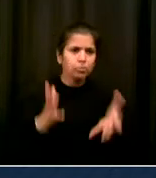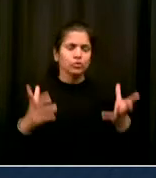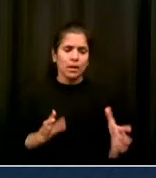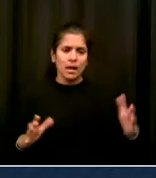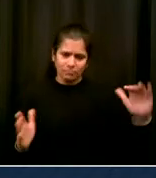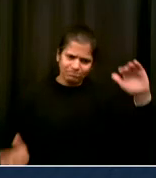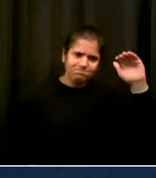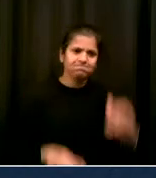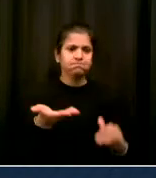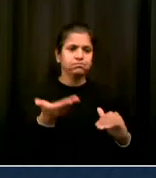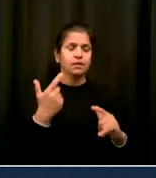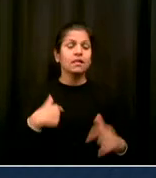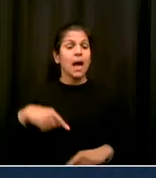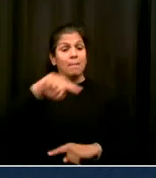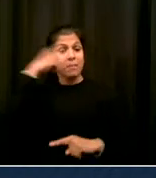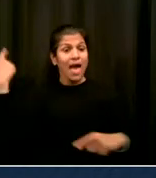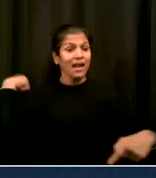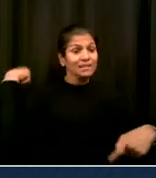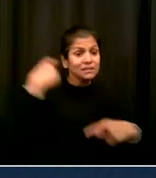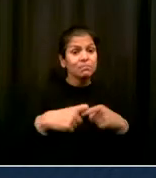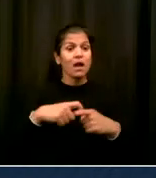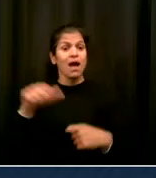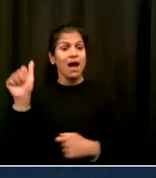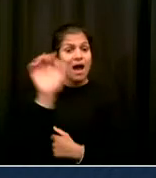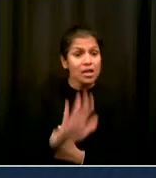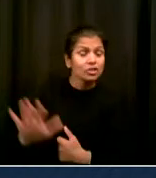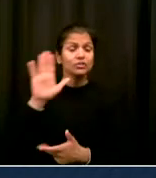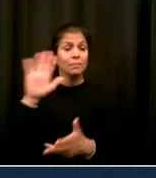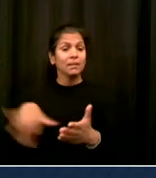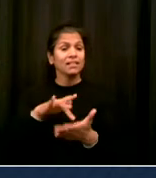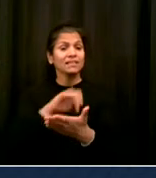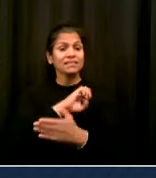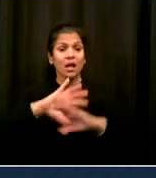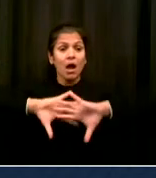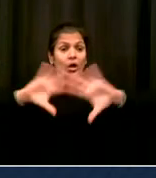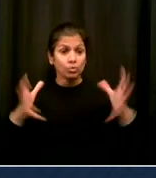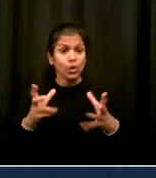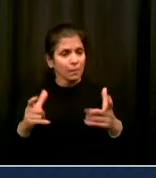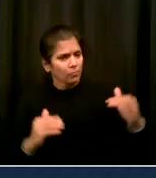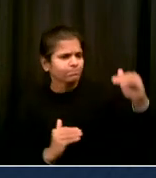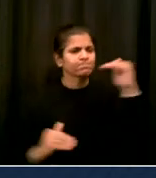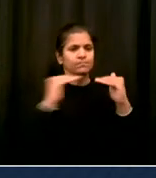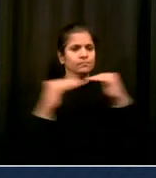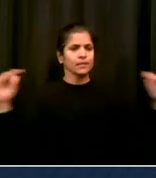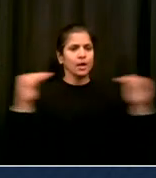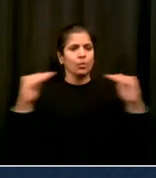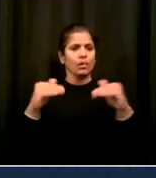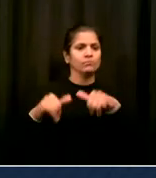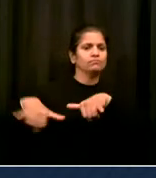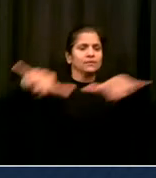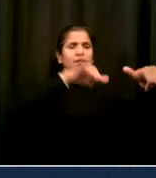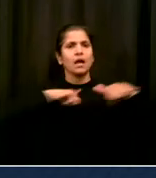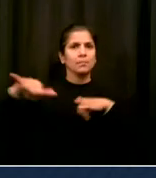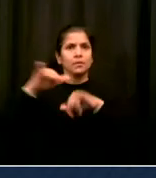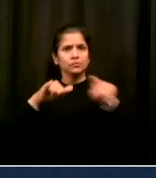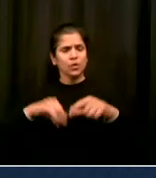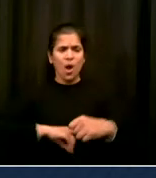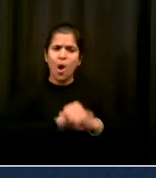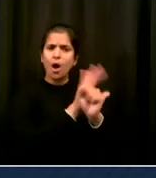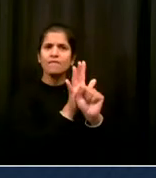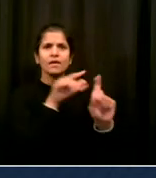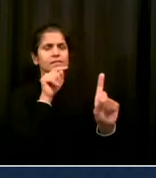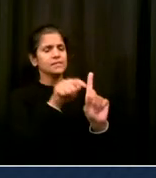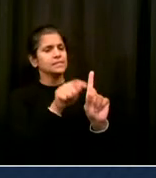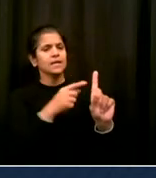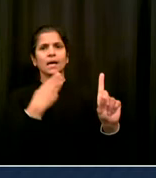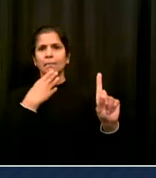every neighborhood. This tragically was a disease that affected everyone, but it did not affect everyone equally. So on March 14th